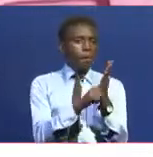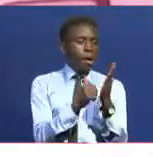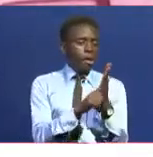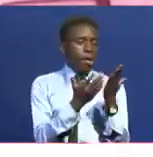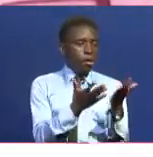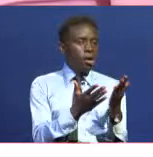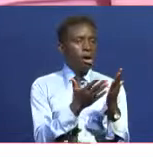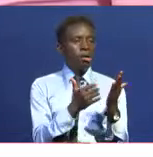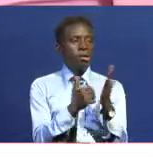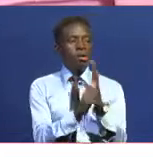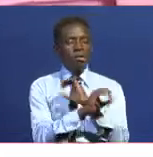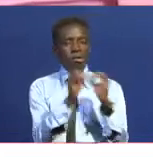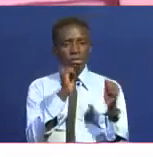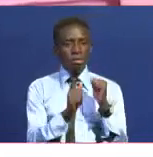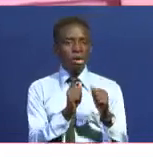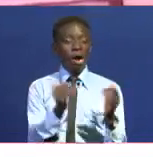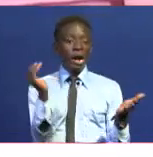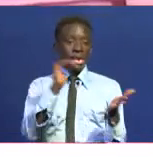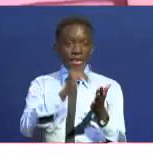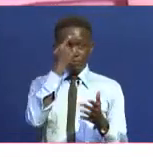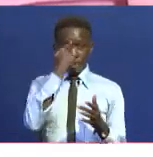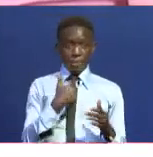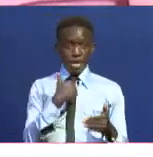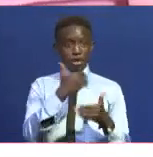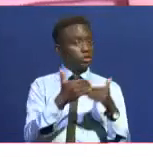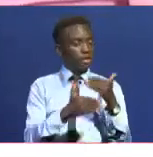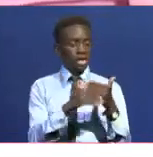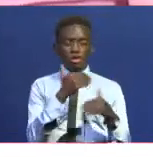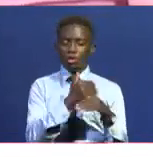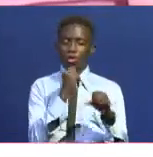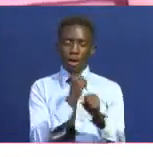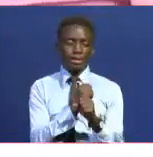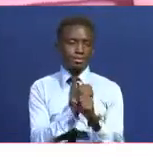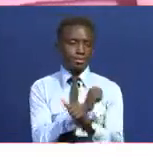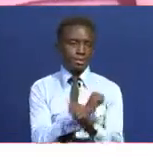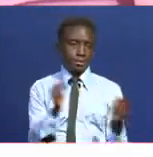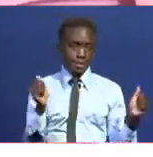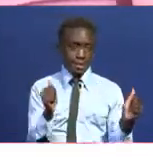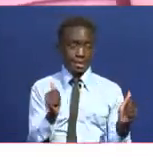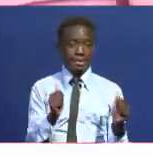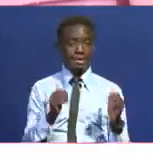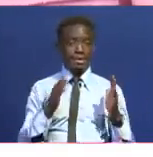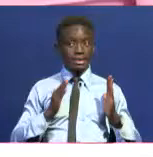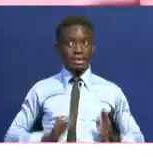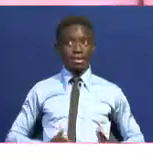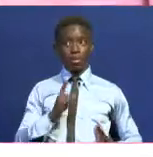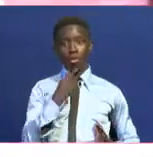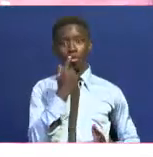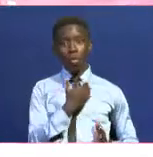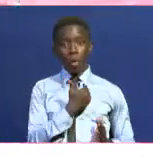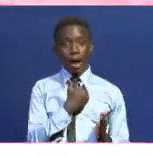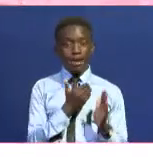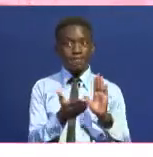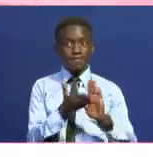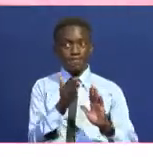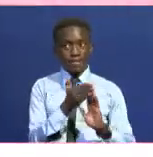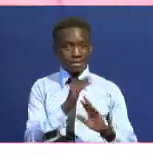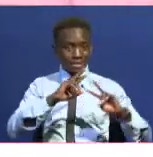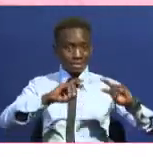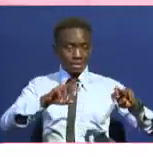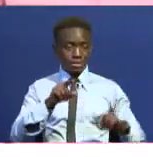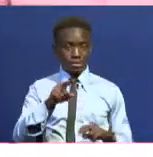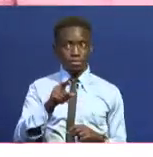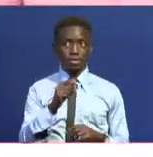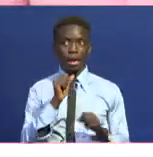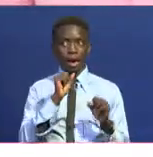Again, even for new construction works, somebody may want a quick check to be done. Again, we'll be able to deploy this and